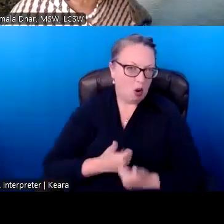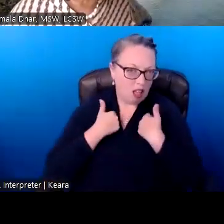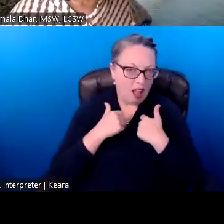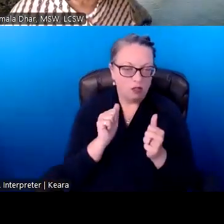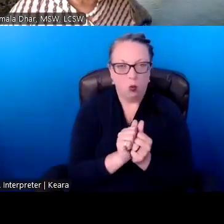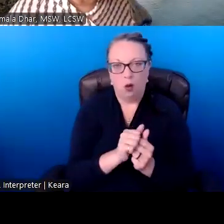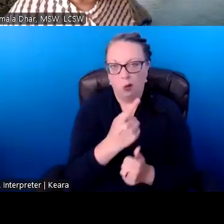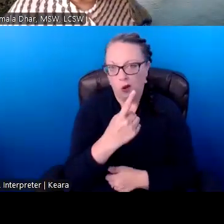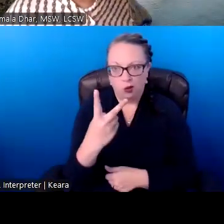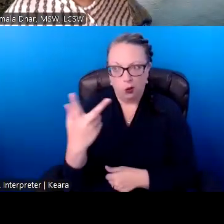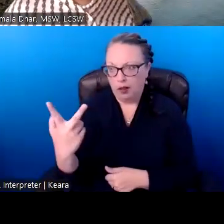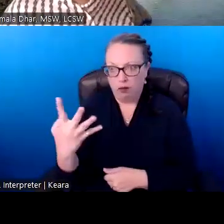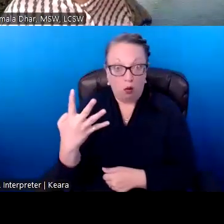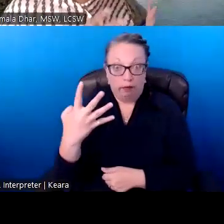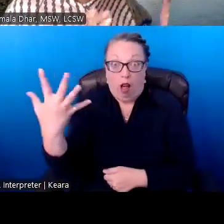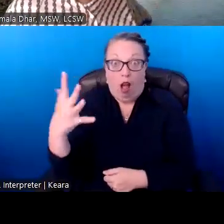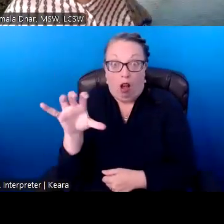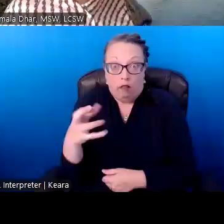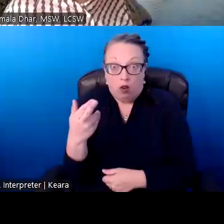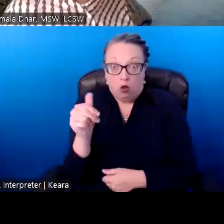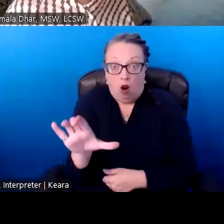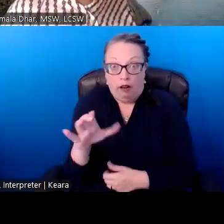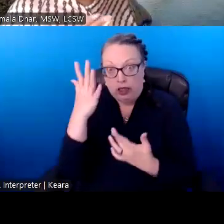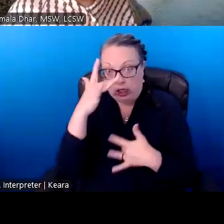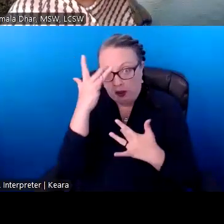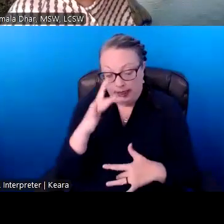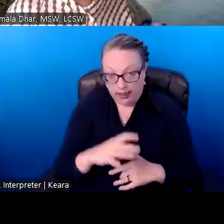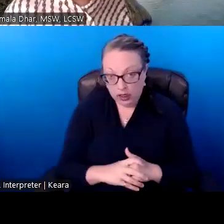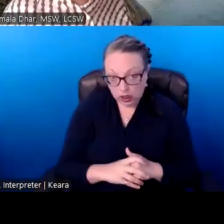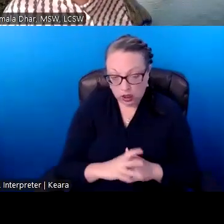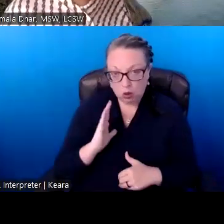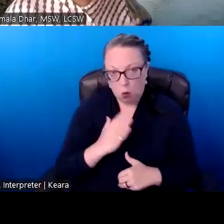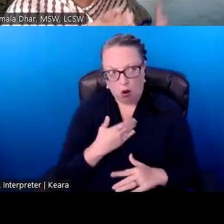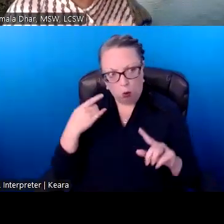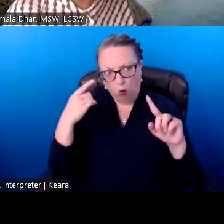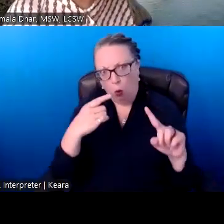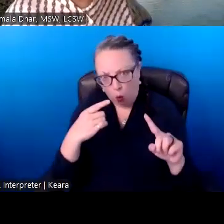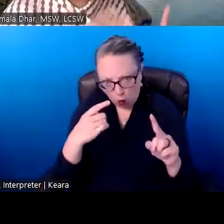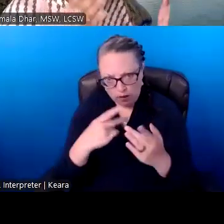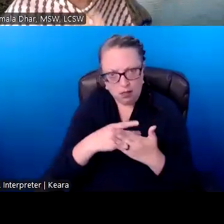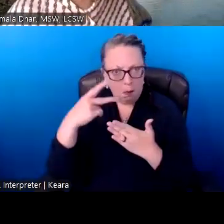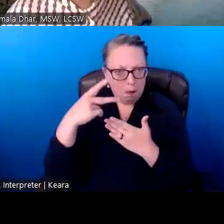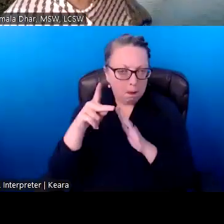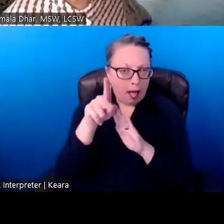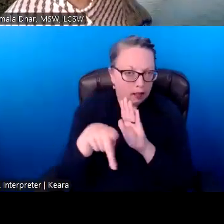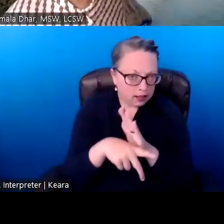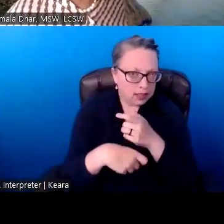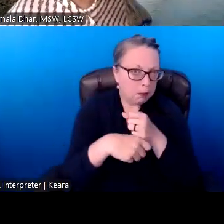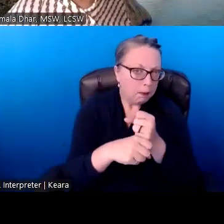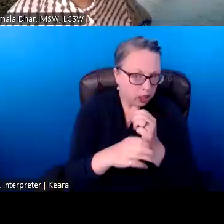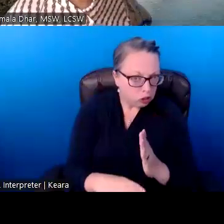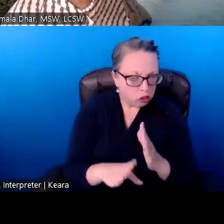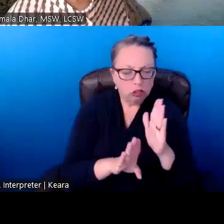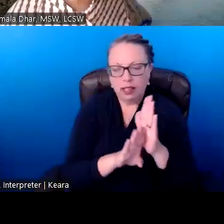illnesses. And so our goal as policymakers and as we develop